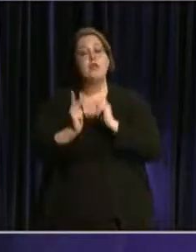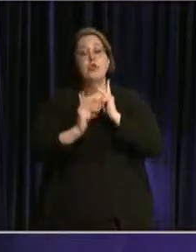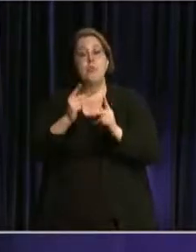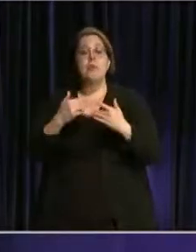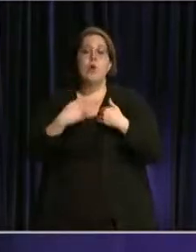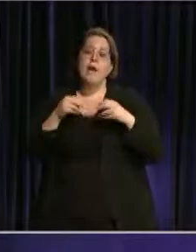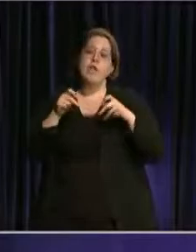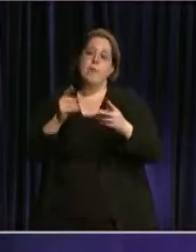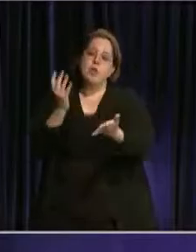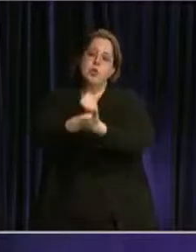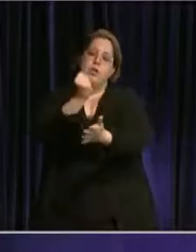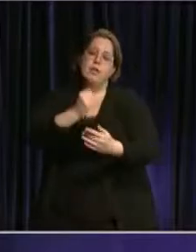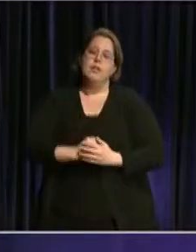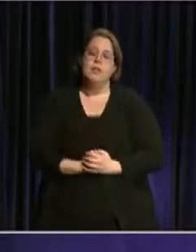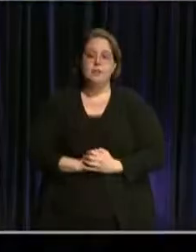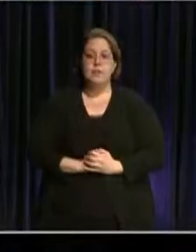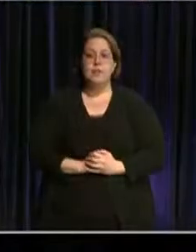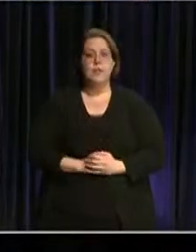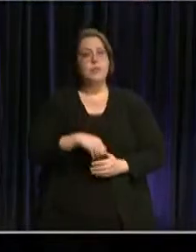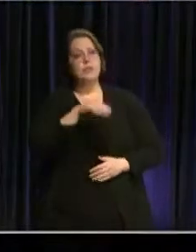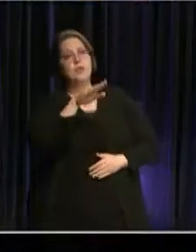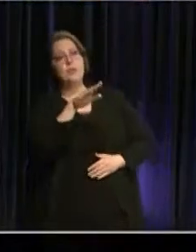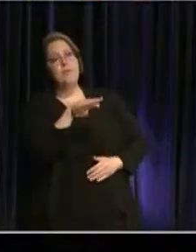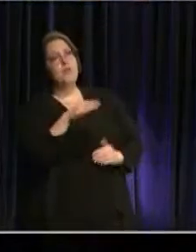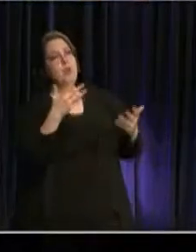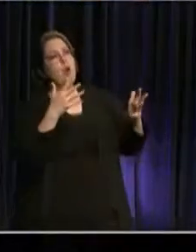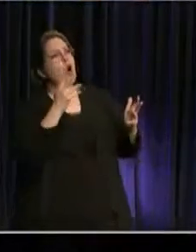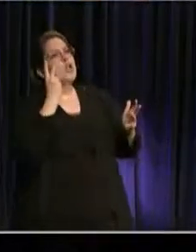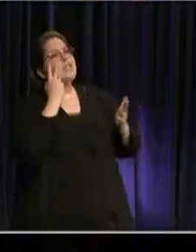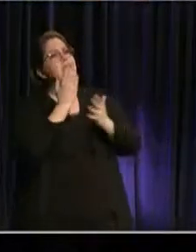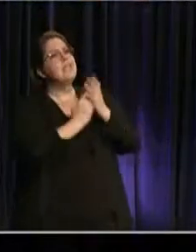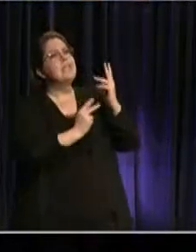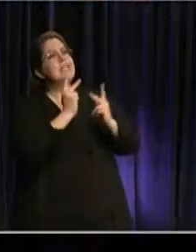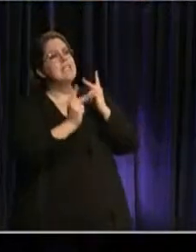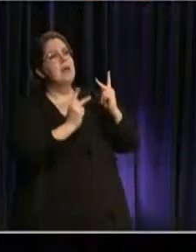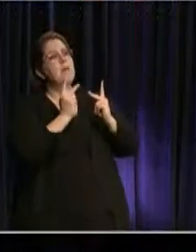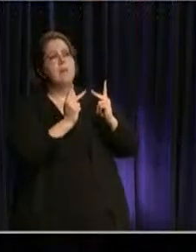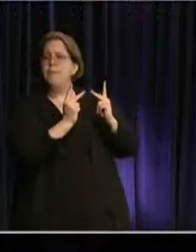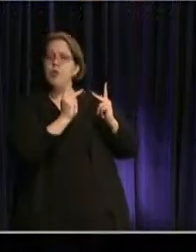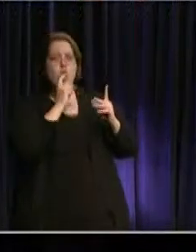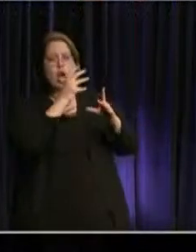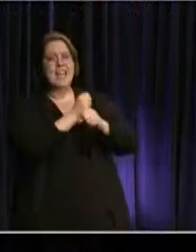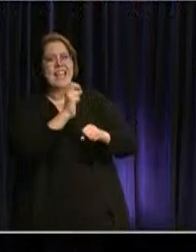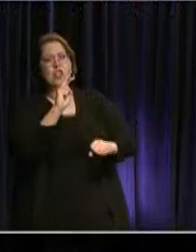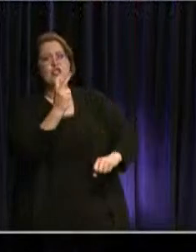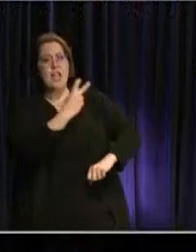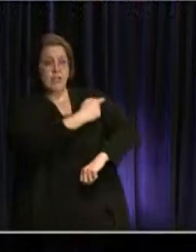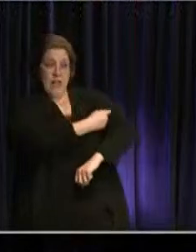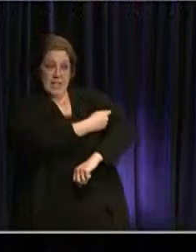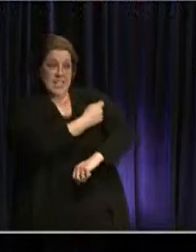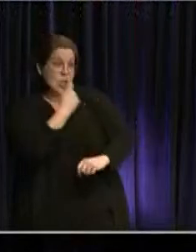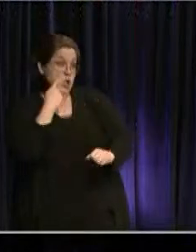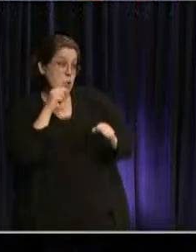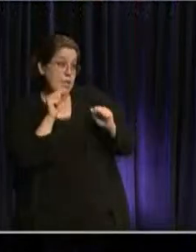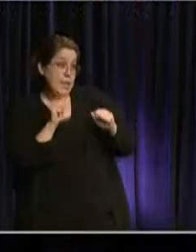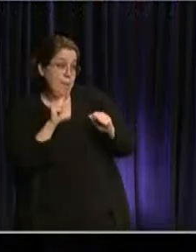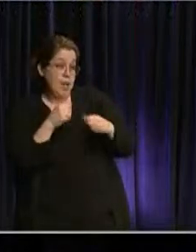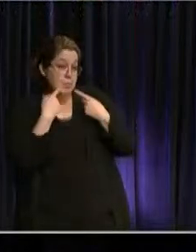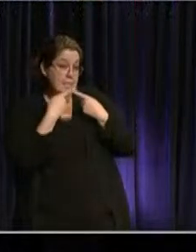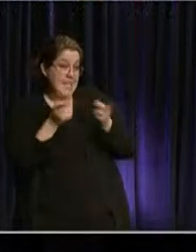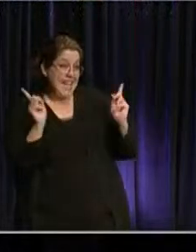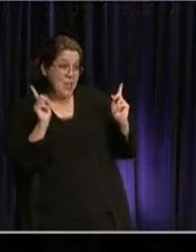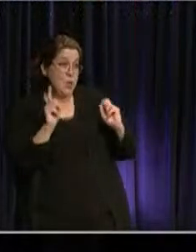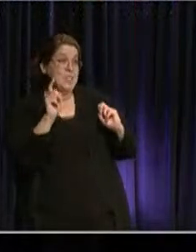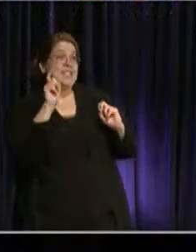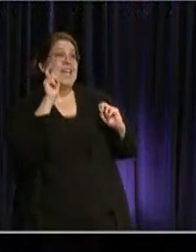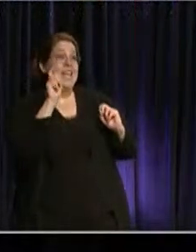that opportunity. We're already seeing that some people are not making their second dose. Do you think that possibly telling them they